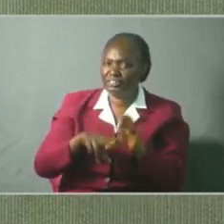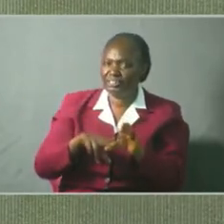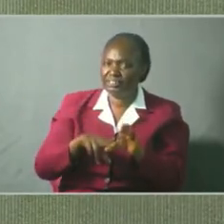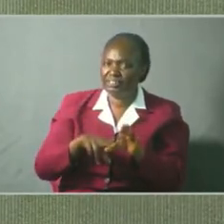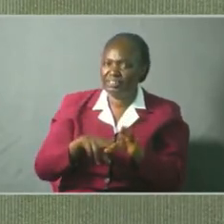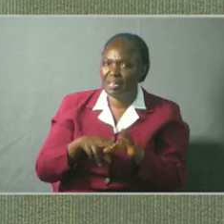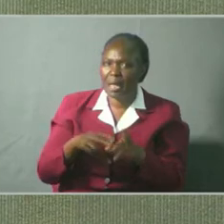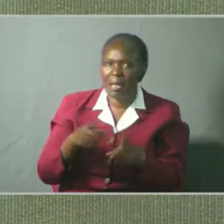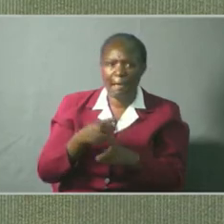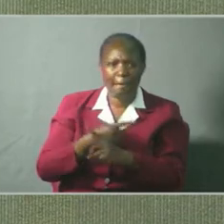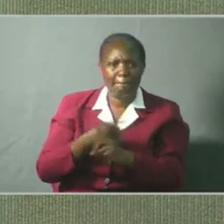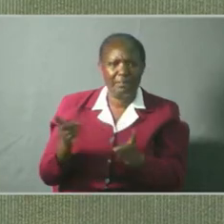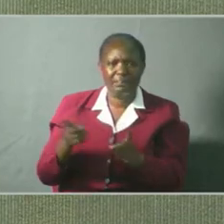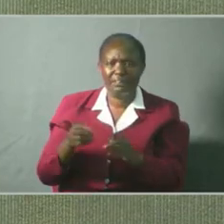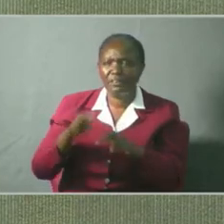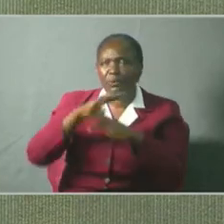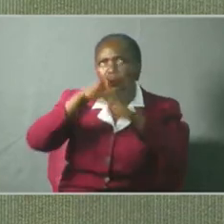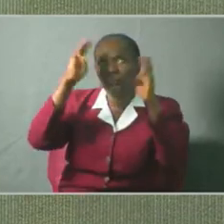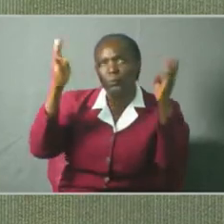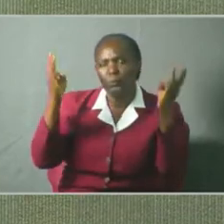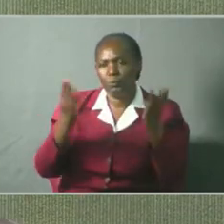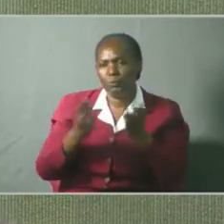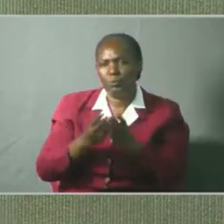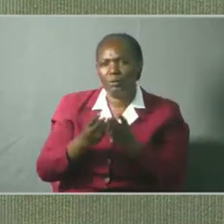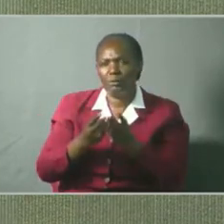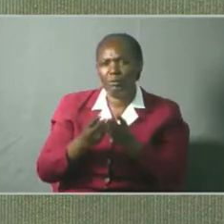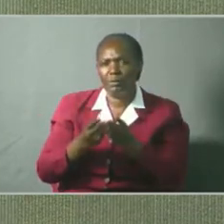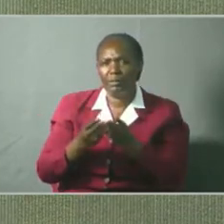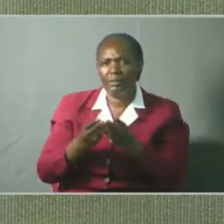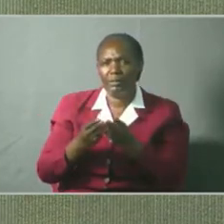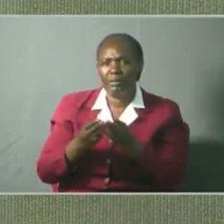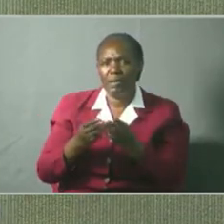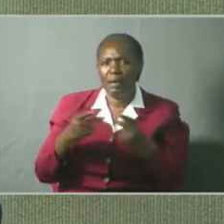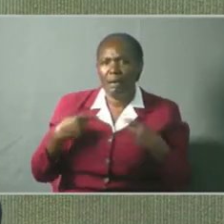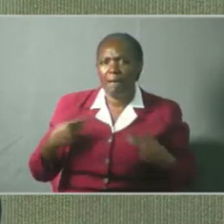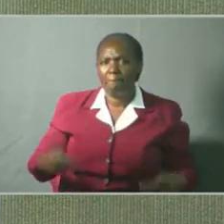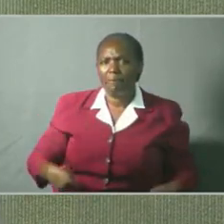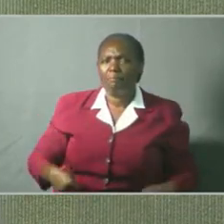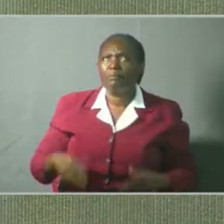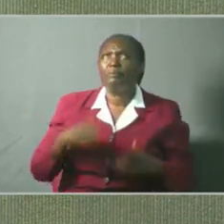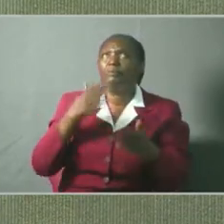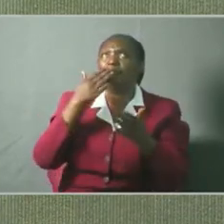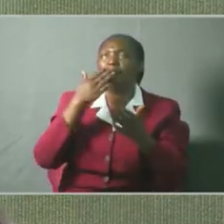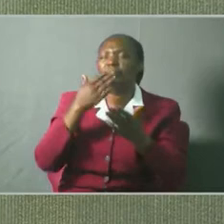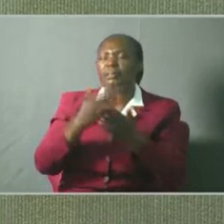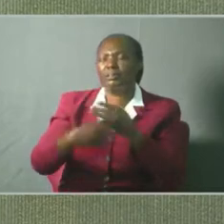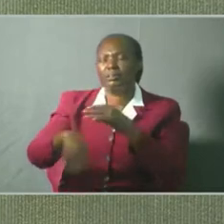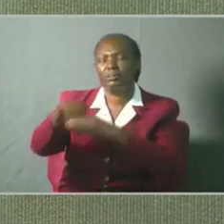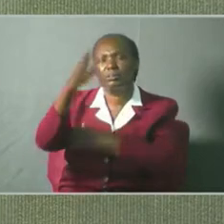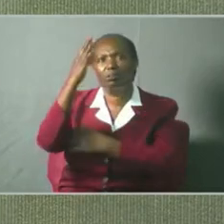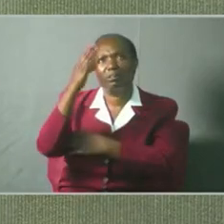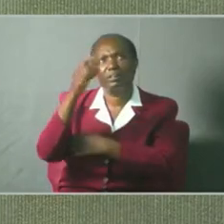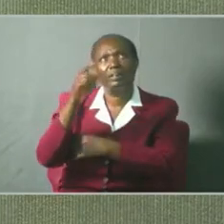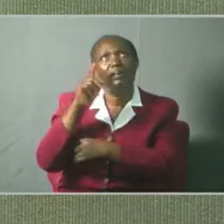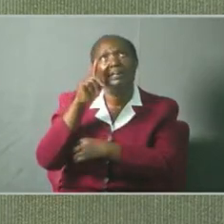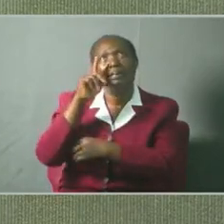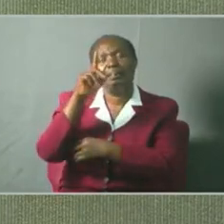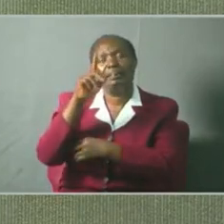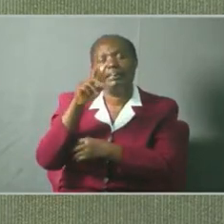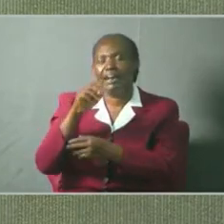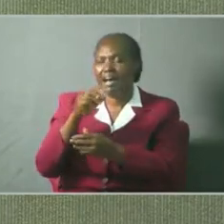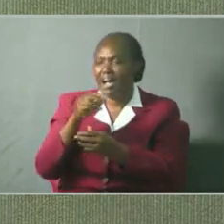but to a worldwide audience, thanks to God's goodness, that he will not allow us to do